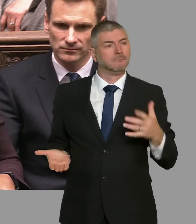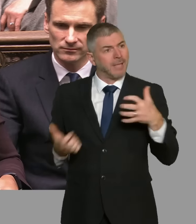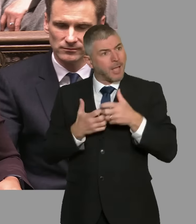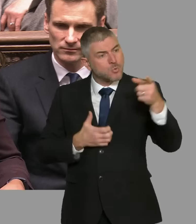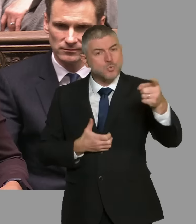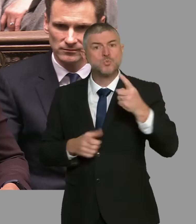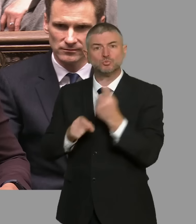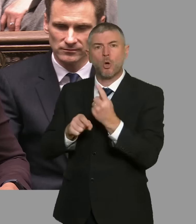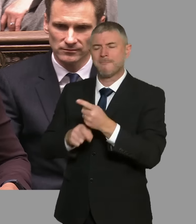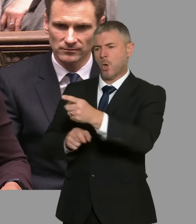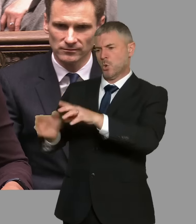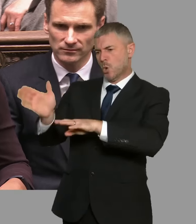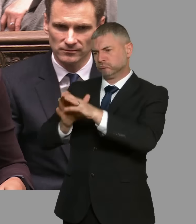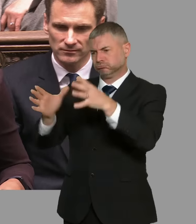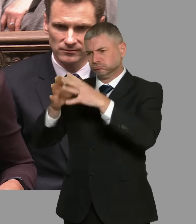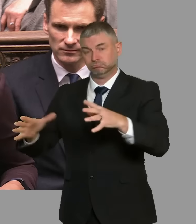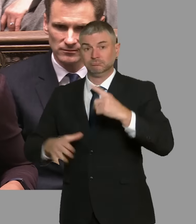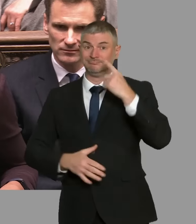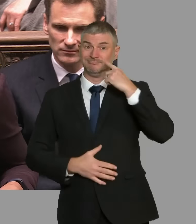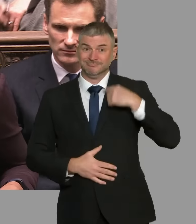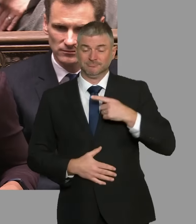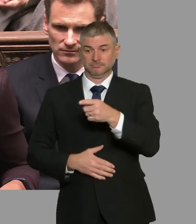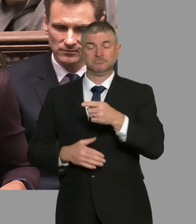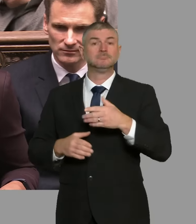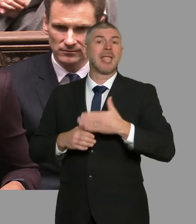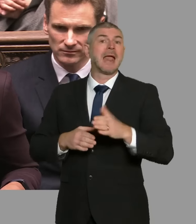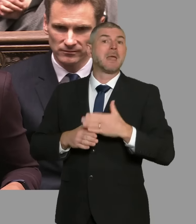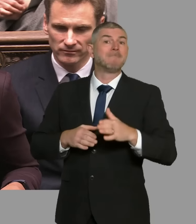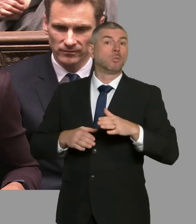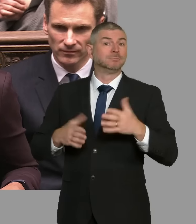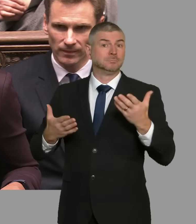has risen to the same rate as it was in lockdown.